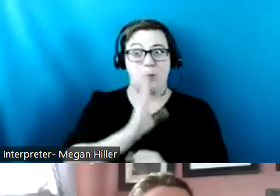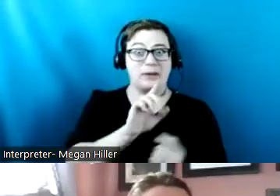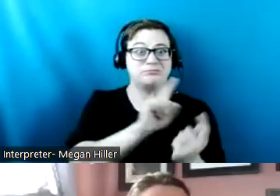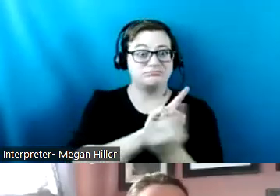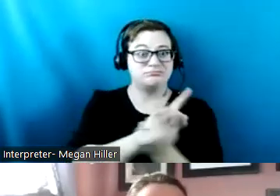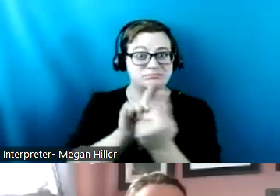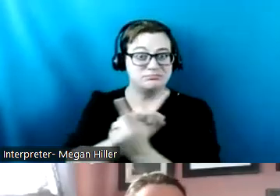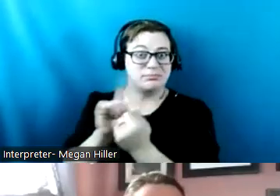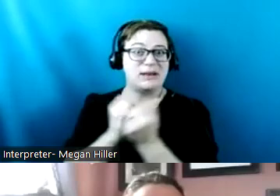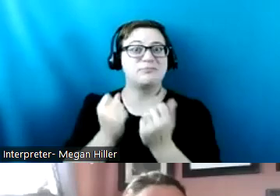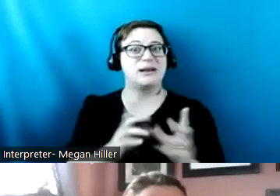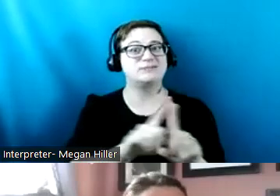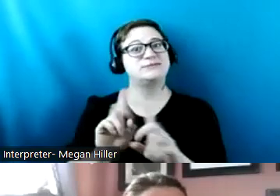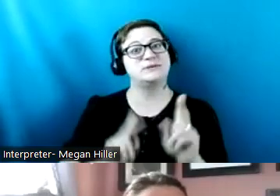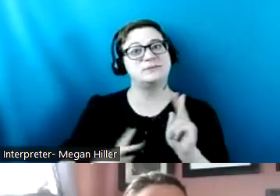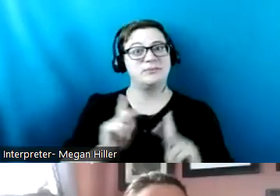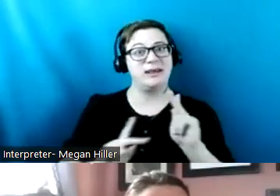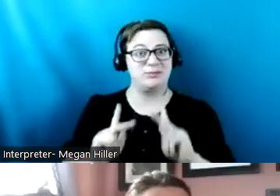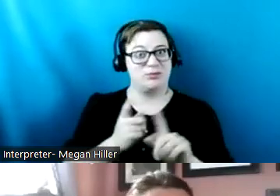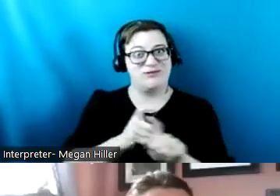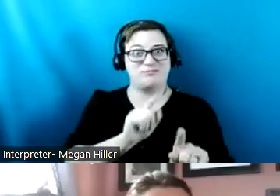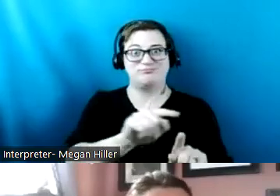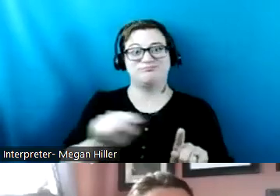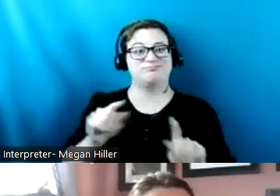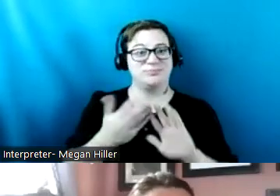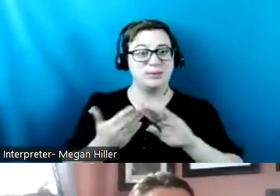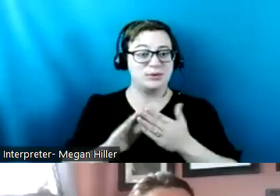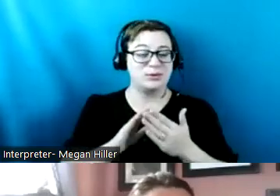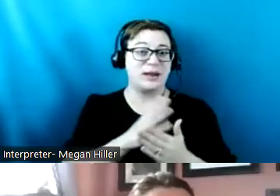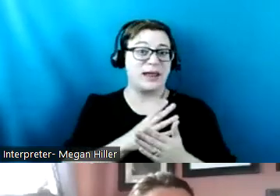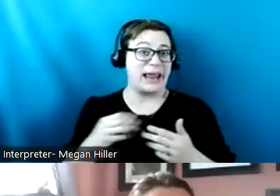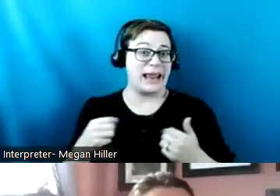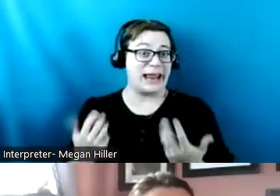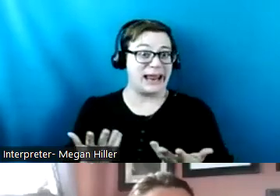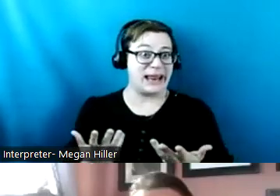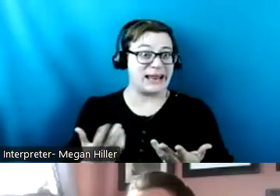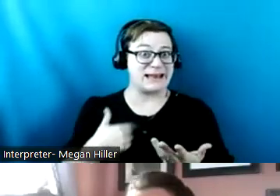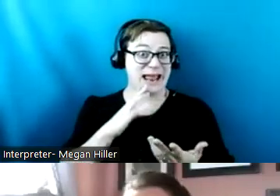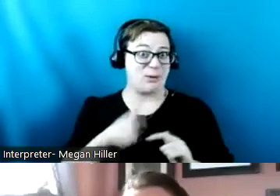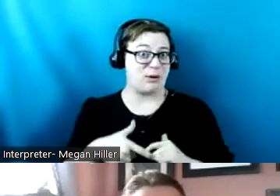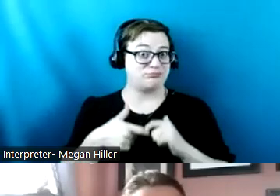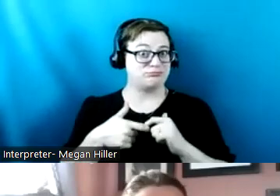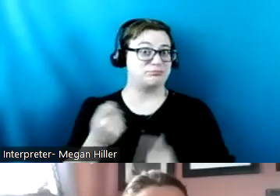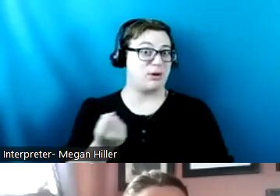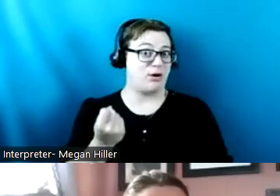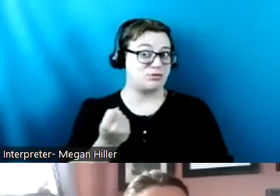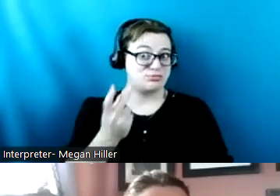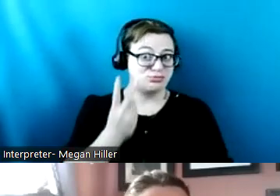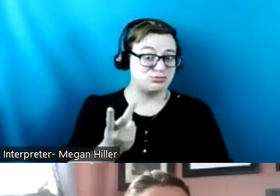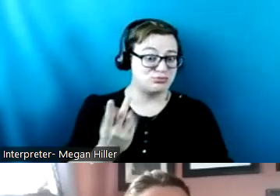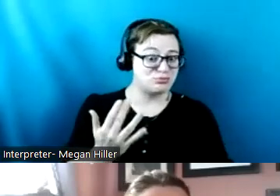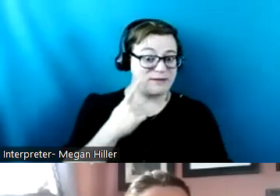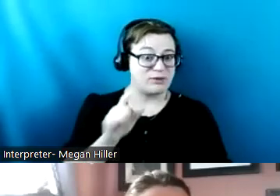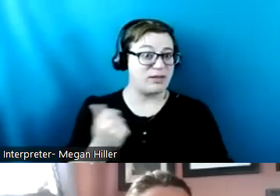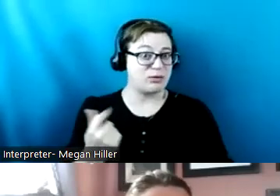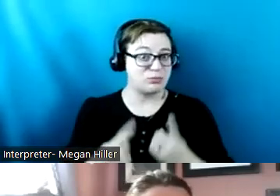out into the community. And with that, I will pause now to see if there were any other